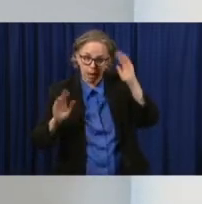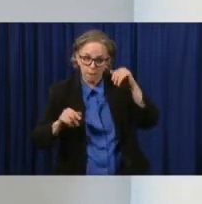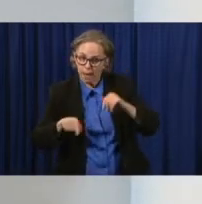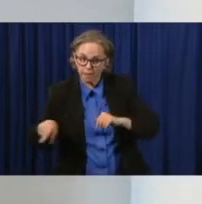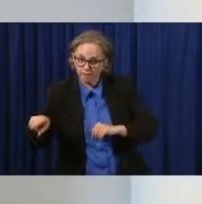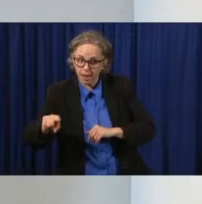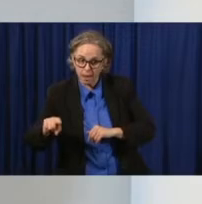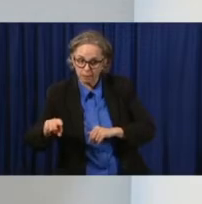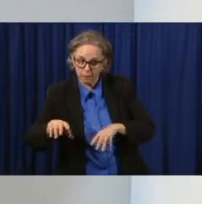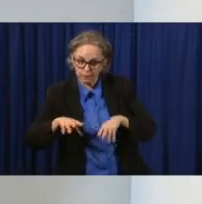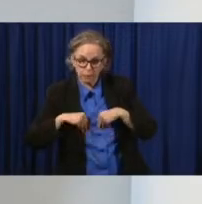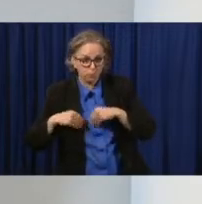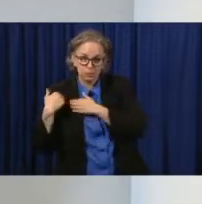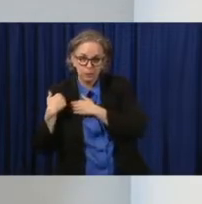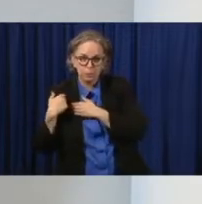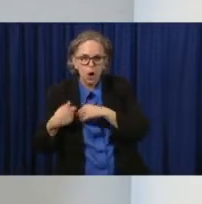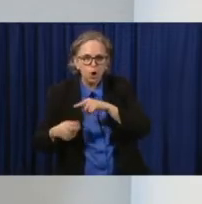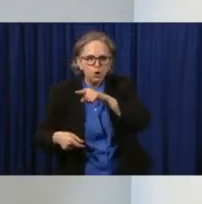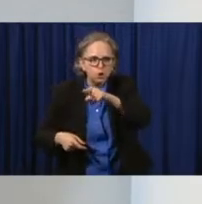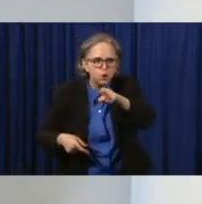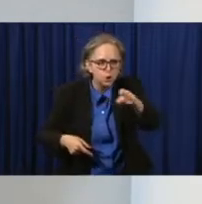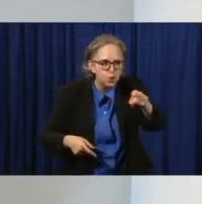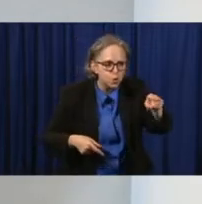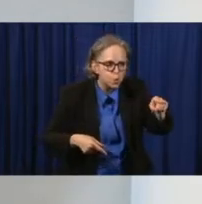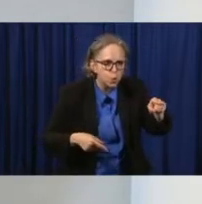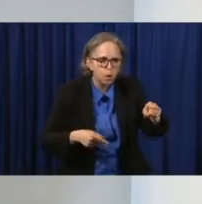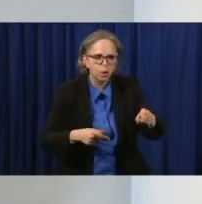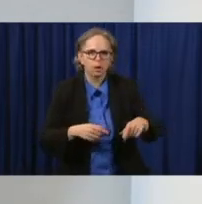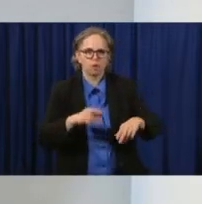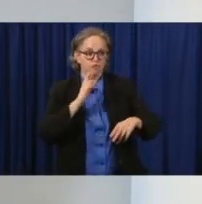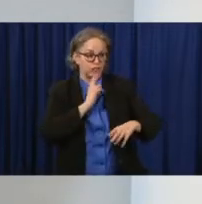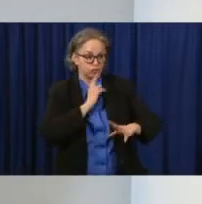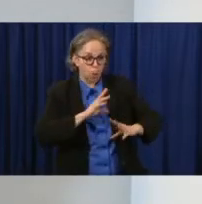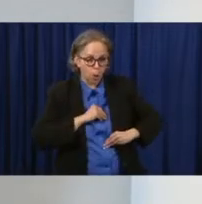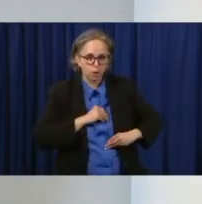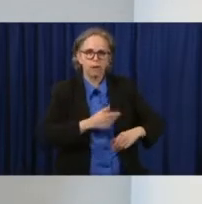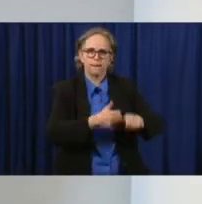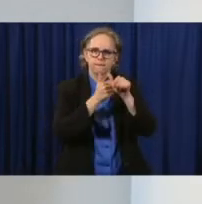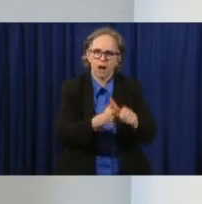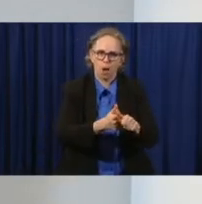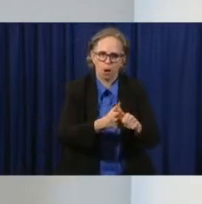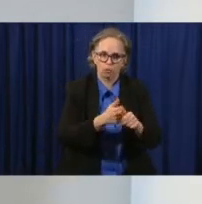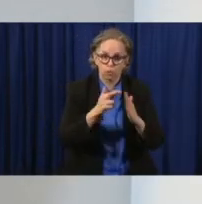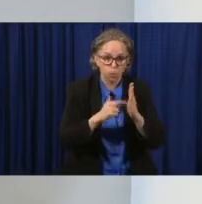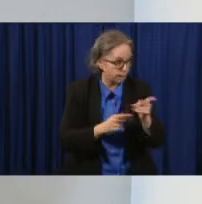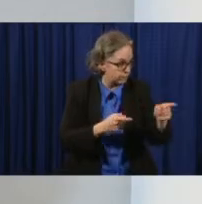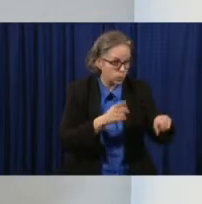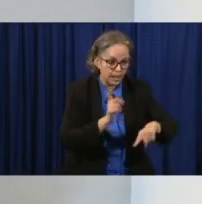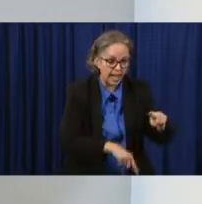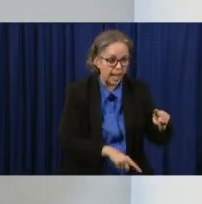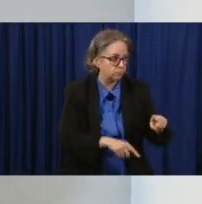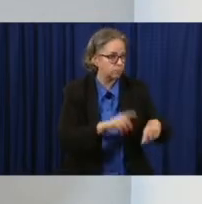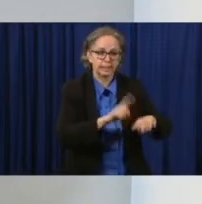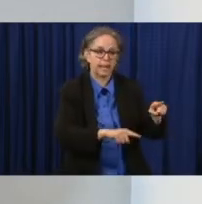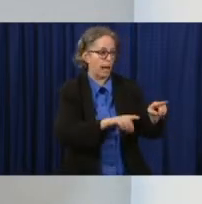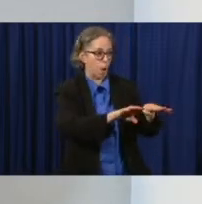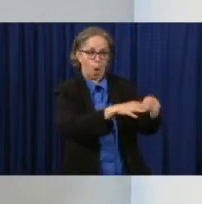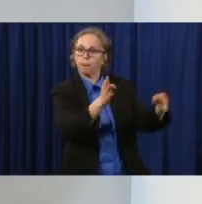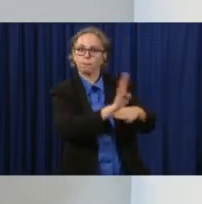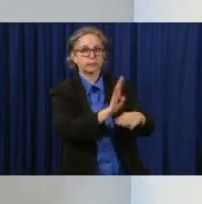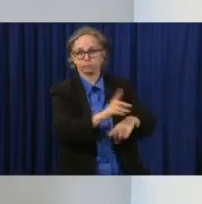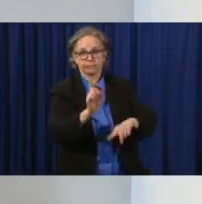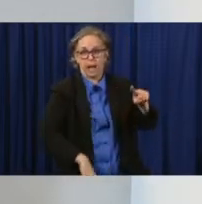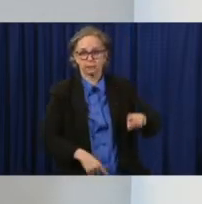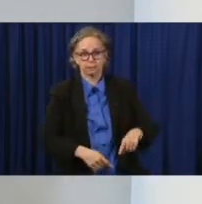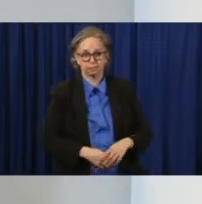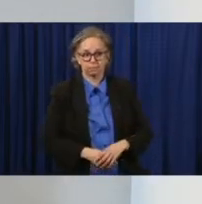if you cannot do it, then you cannot open. And this process that we continue to go through is to educate you,